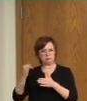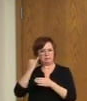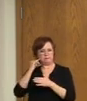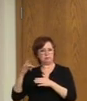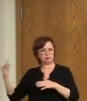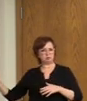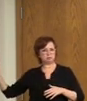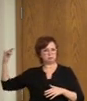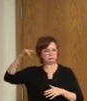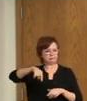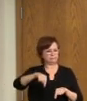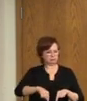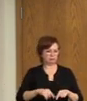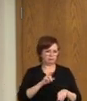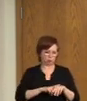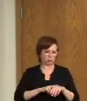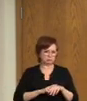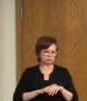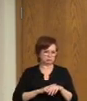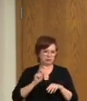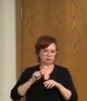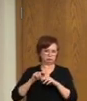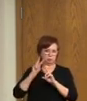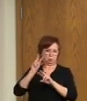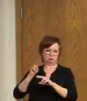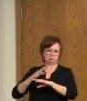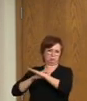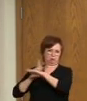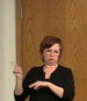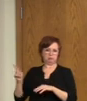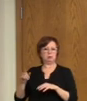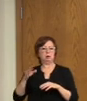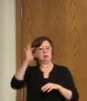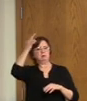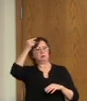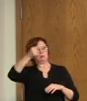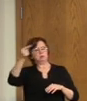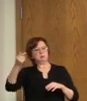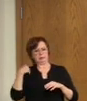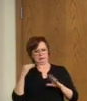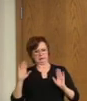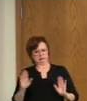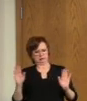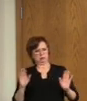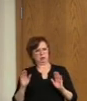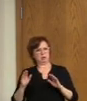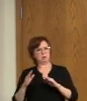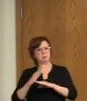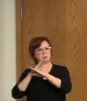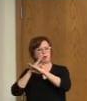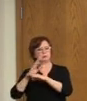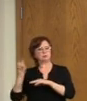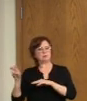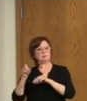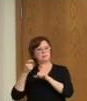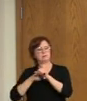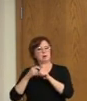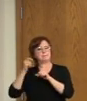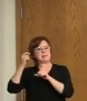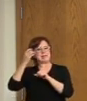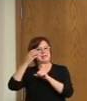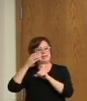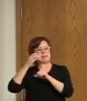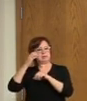federal government put in some travel restrictions on Sunday, and they will continue to be reviewed. But we routinely follow up with